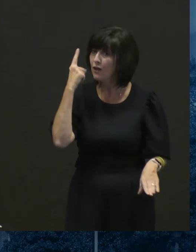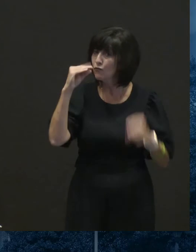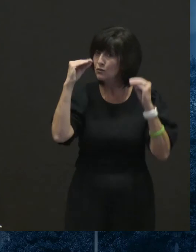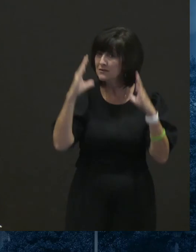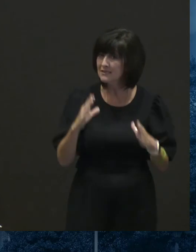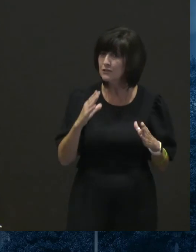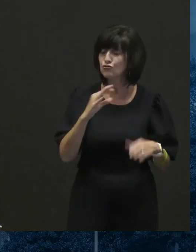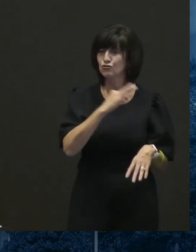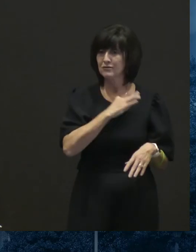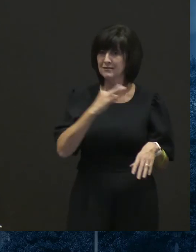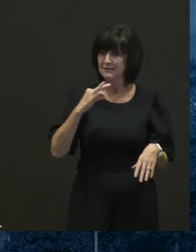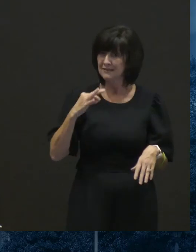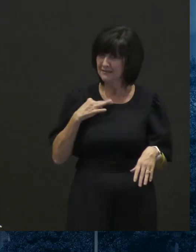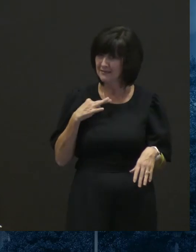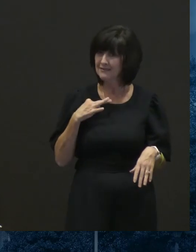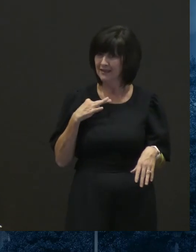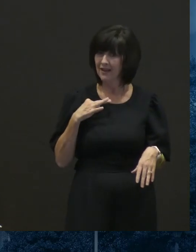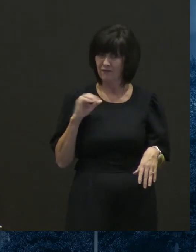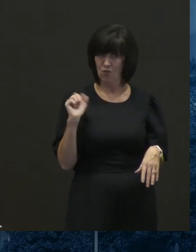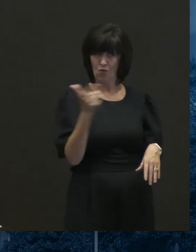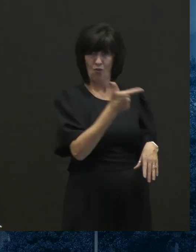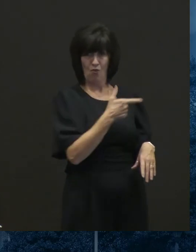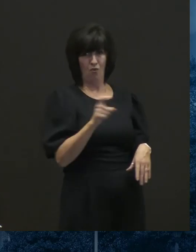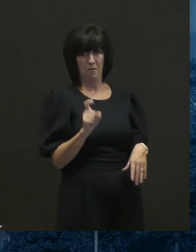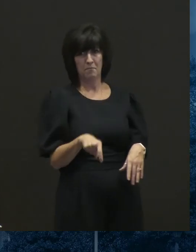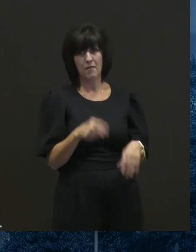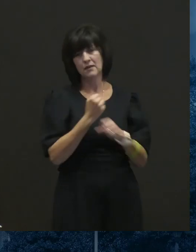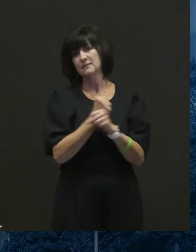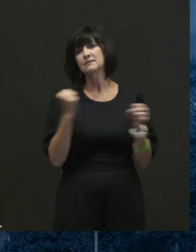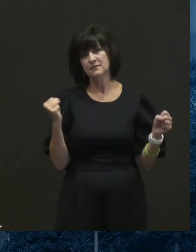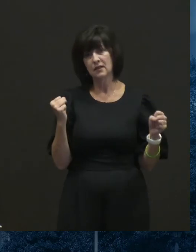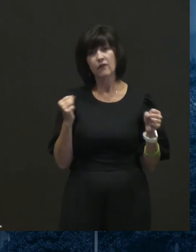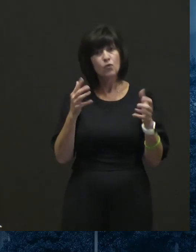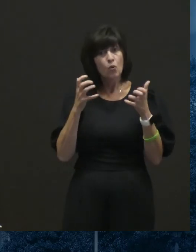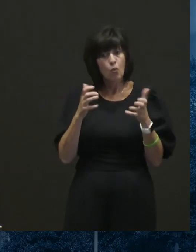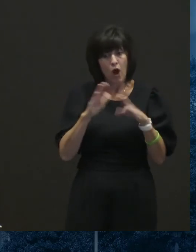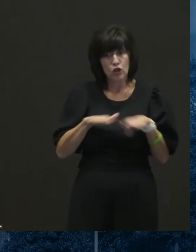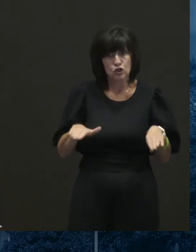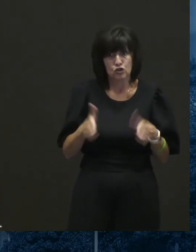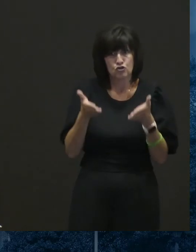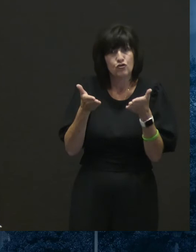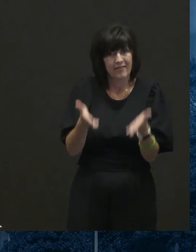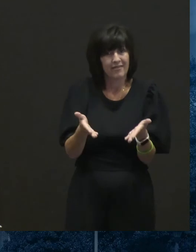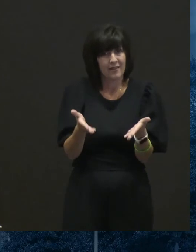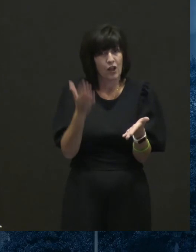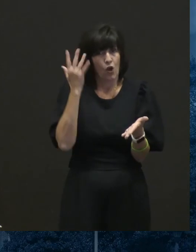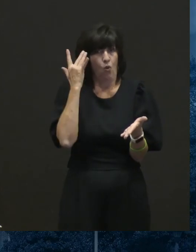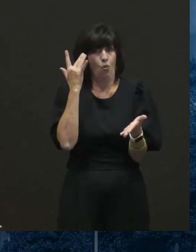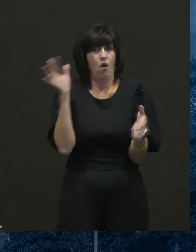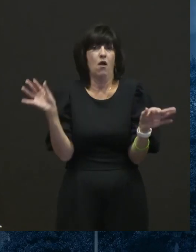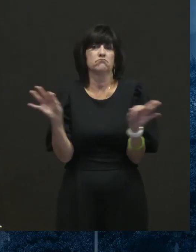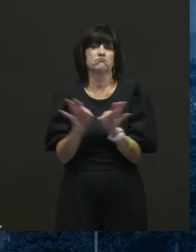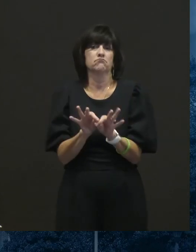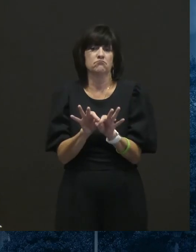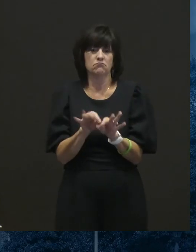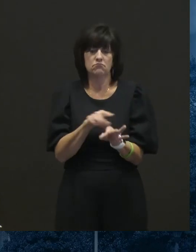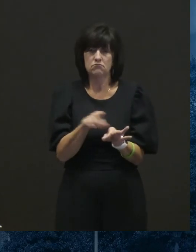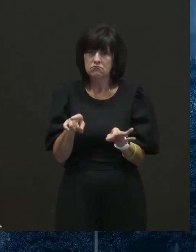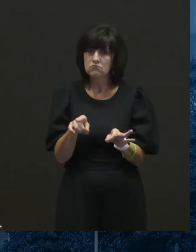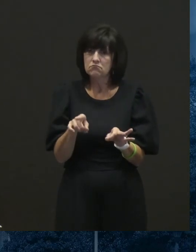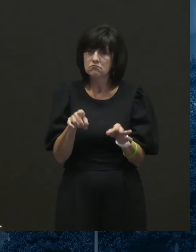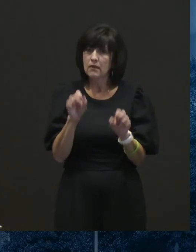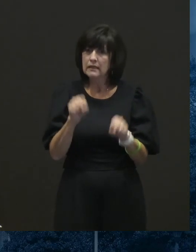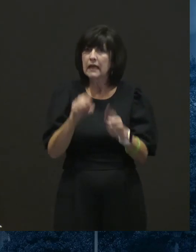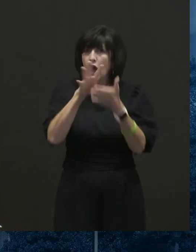and staff, and wanting their children to be there as well, because it's a much richer educational environment. We all know